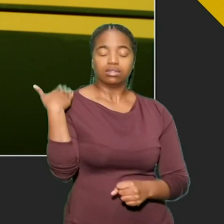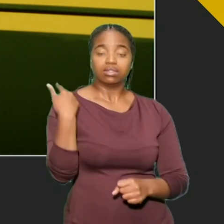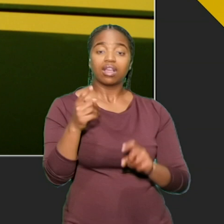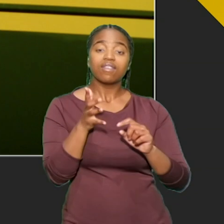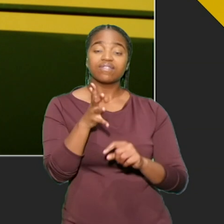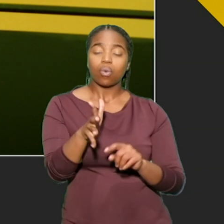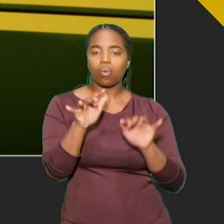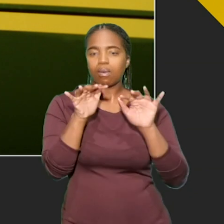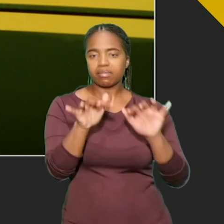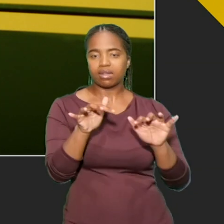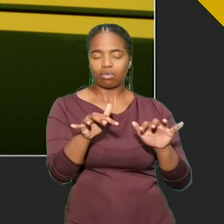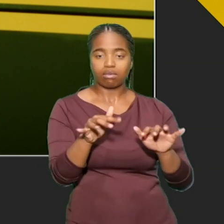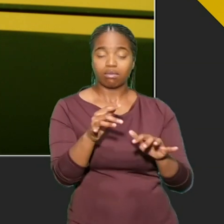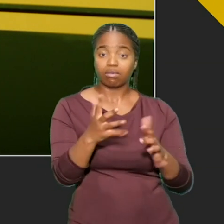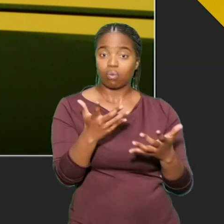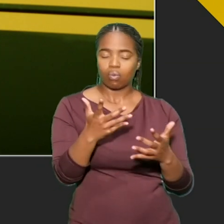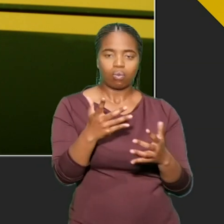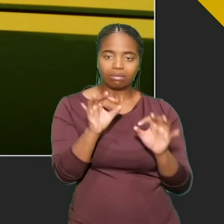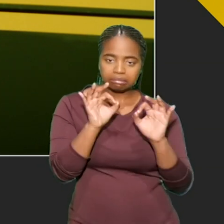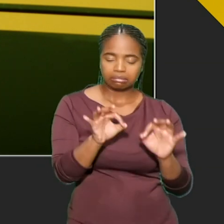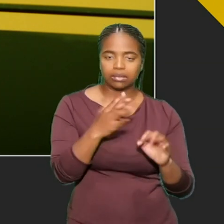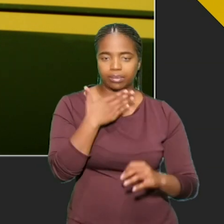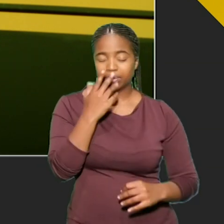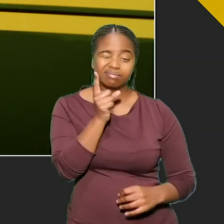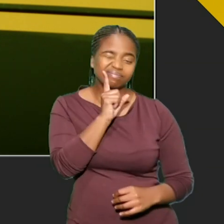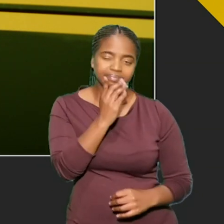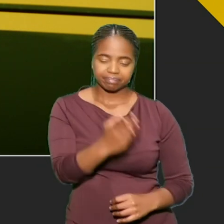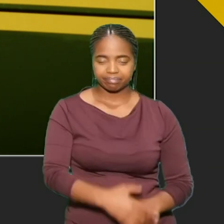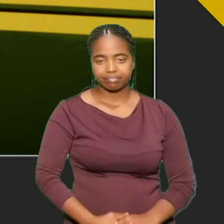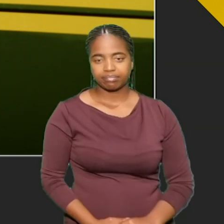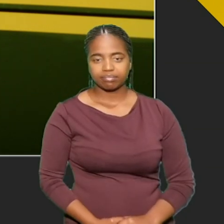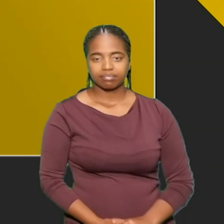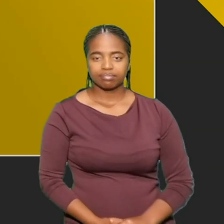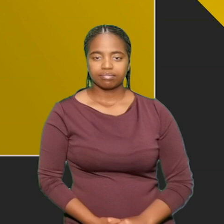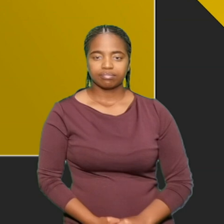abantu that have not become permanent in any form. Let's have a look what would happen in Cape Town.